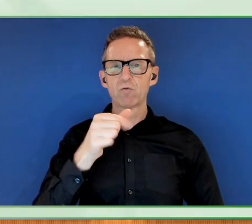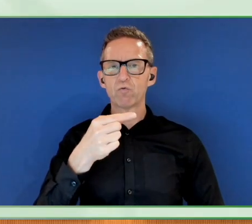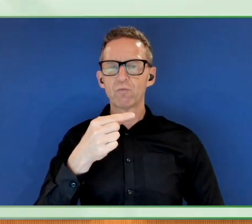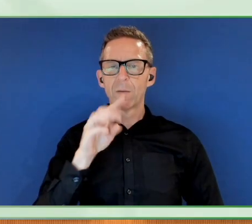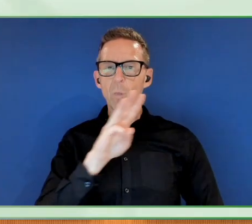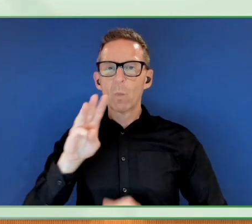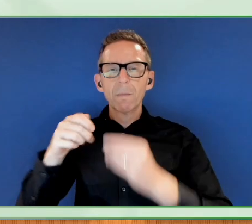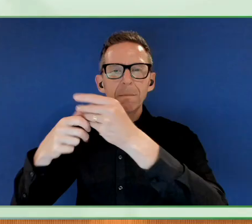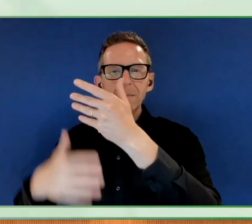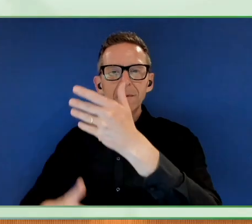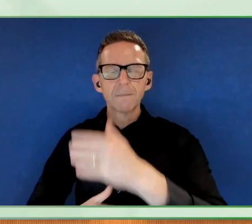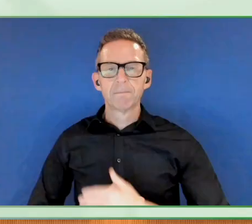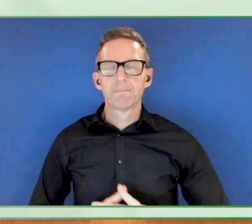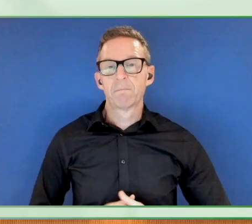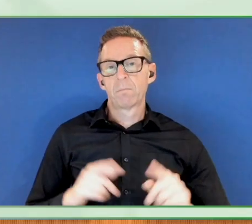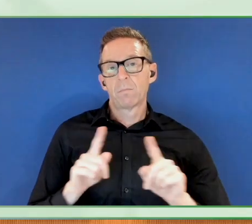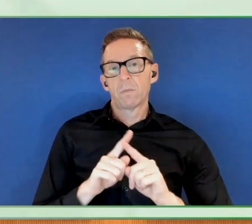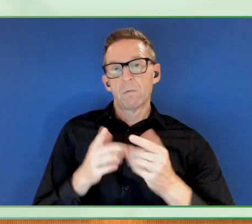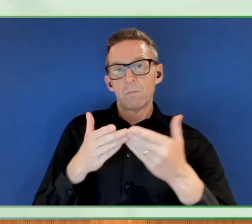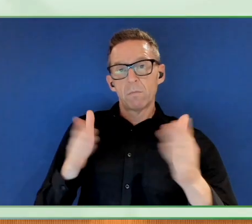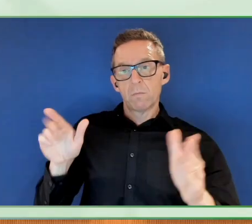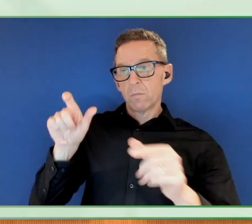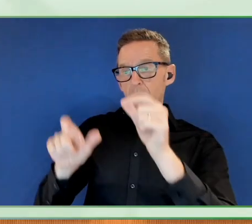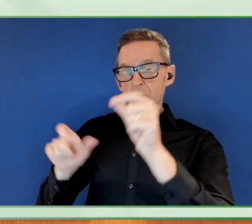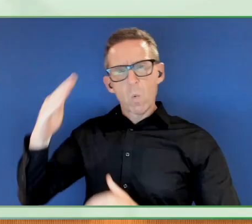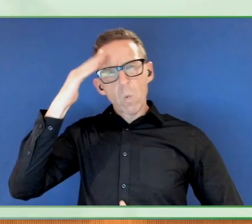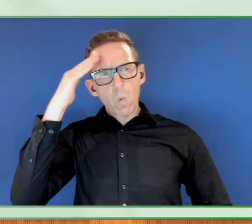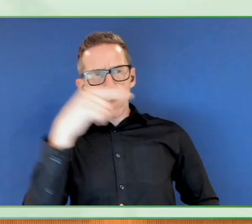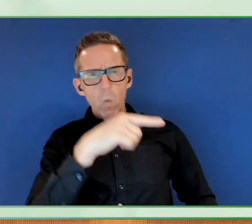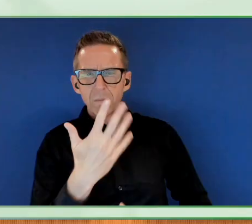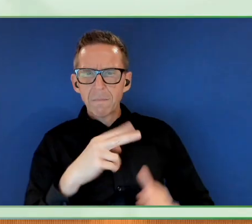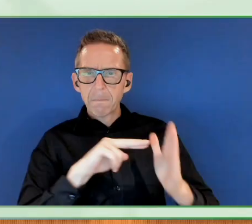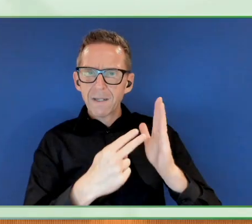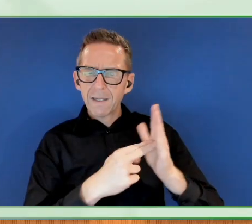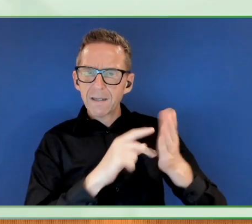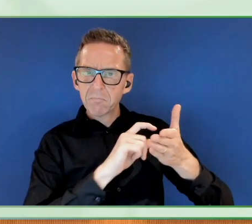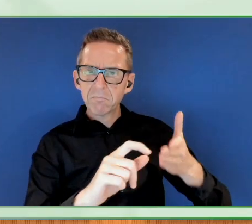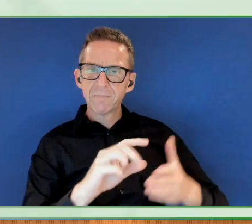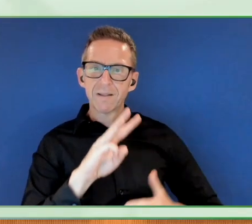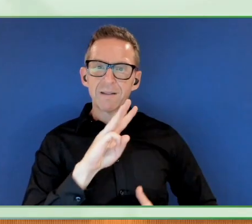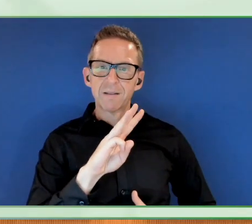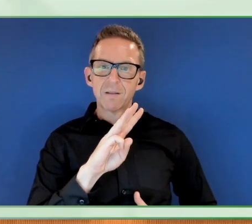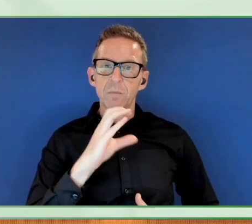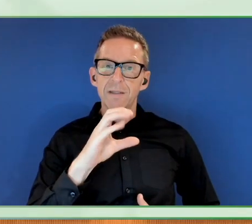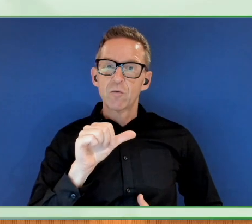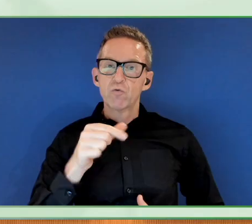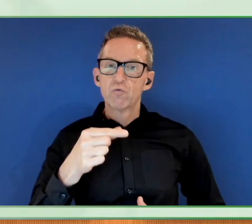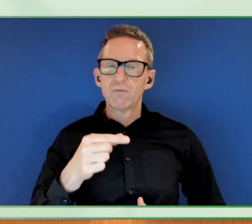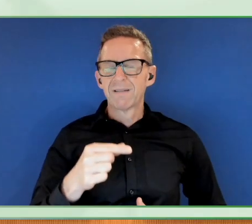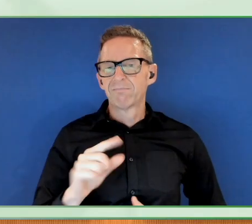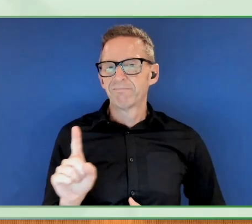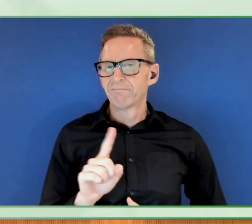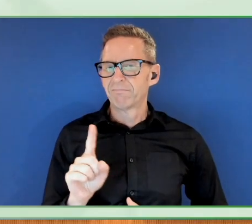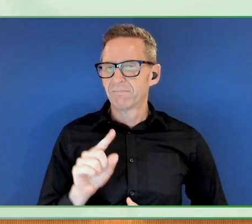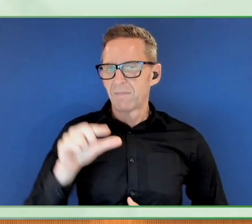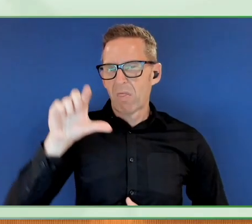accessibility was also very low. So what was the problem? Why is accessibility